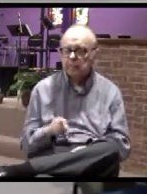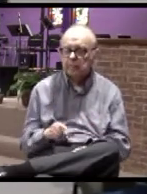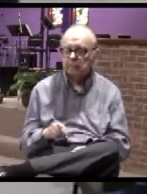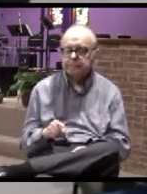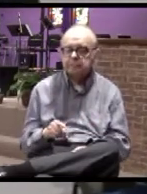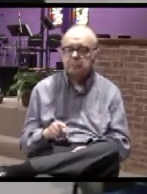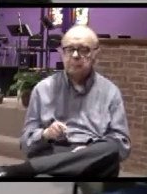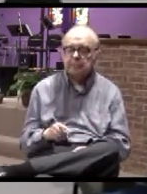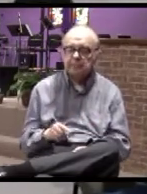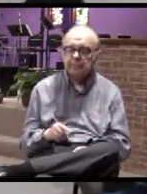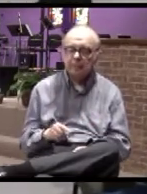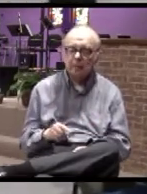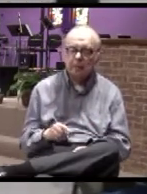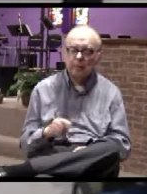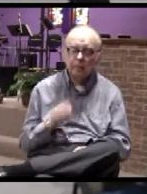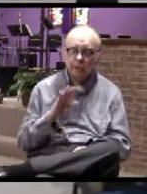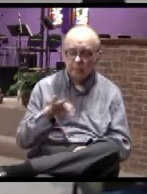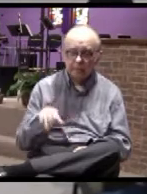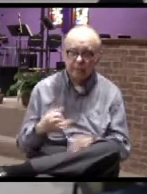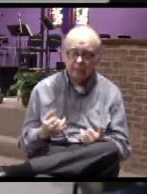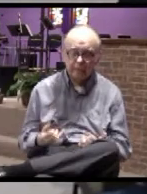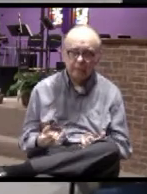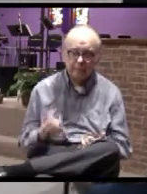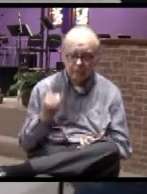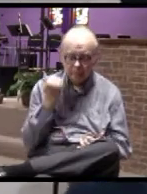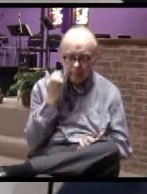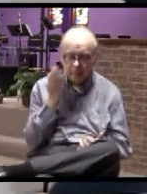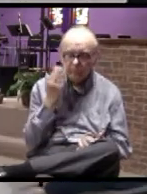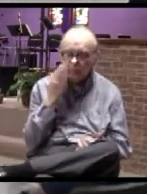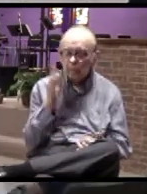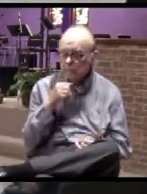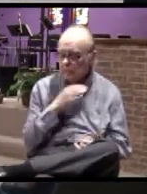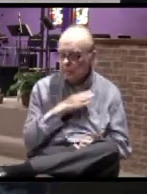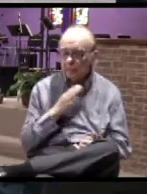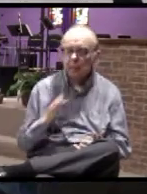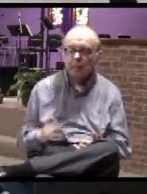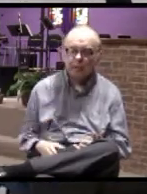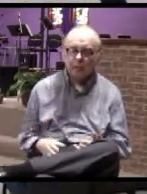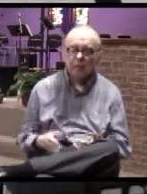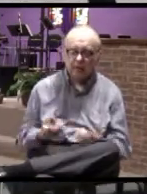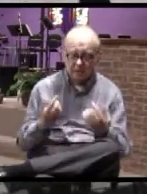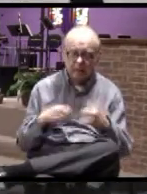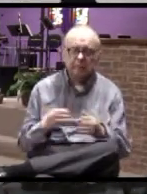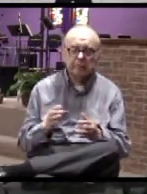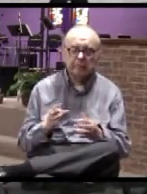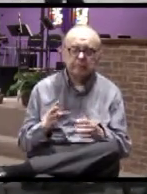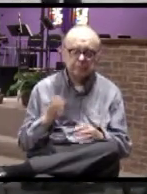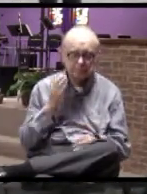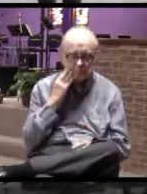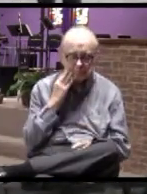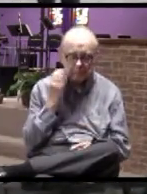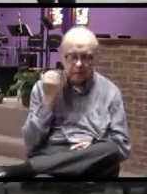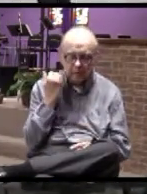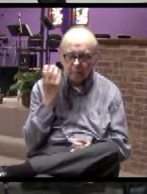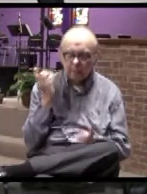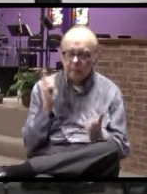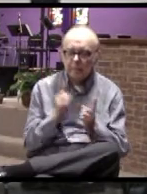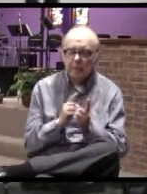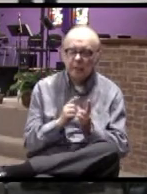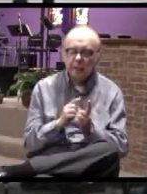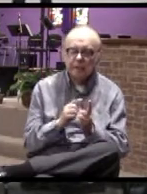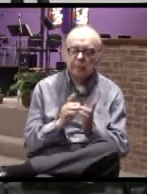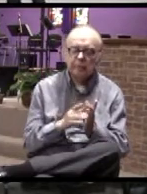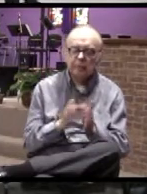this. Here's your invitation. If you don't know Christ, come to get to know him. If you've never met him, we'll introduce